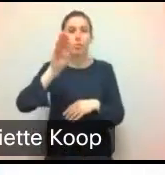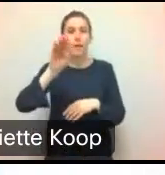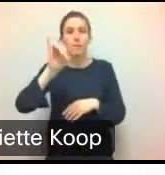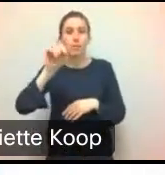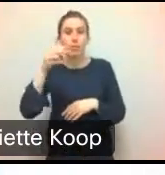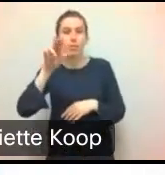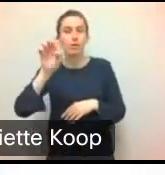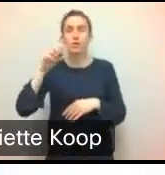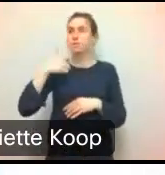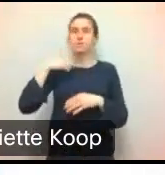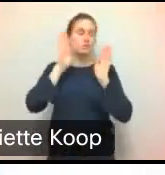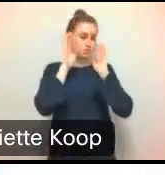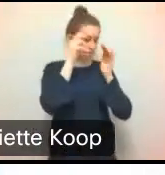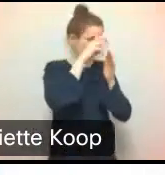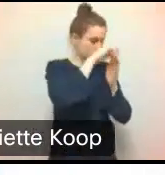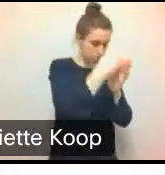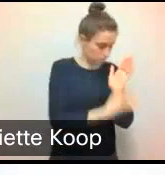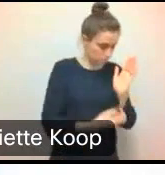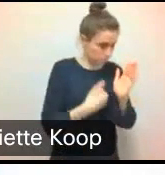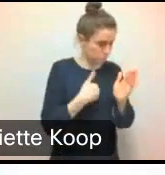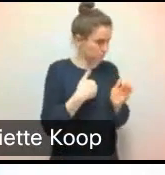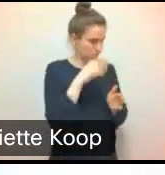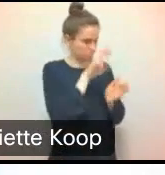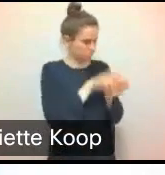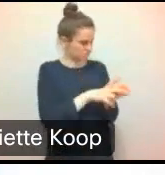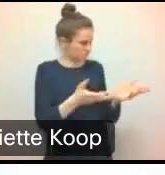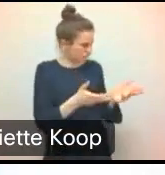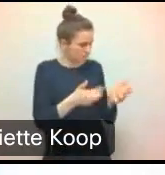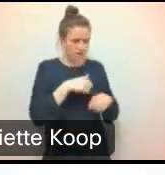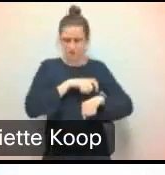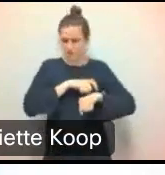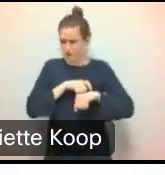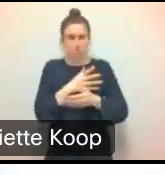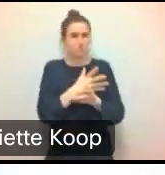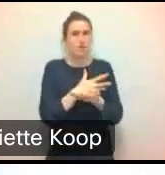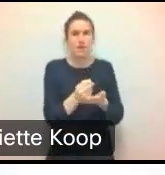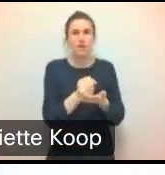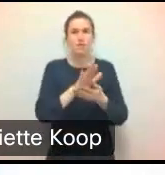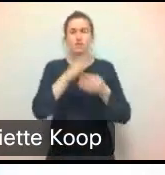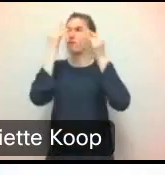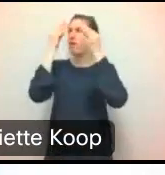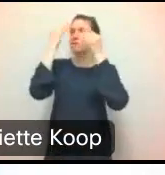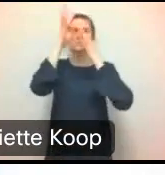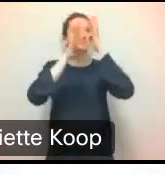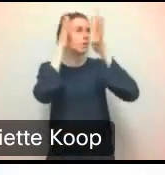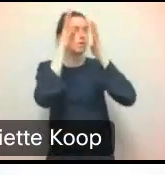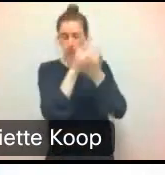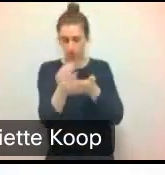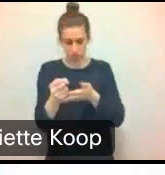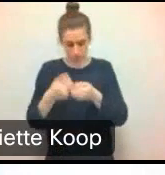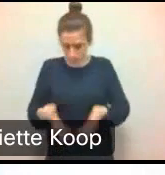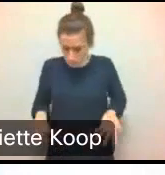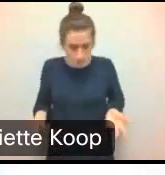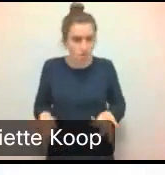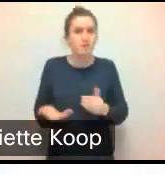realize, oh, I have to go back to what I was doing. You lose track of time. You lose track of the thoughts that you're looking for. But